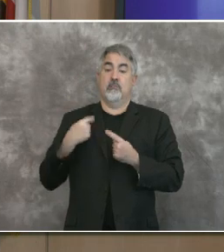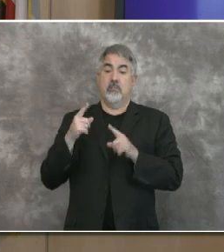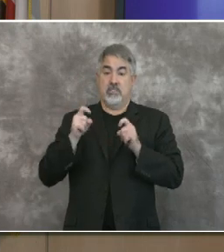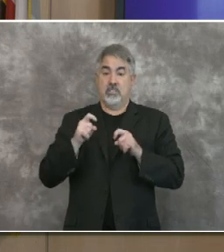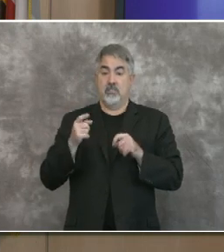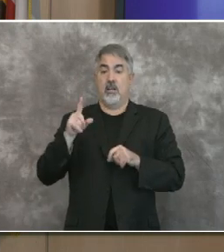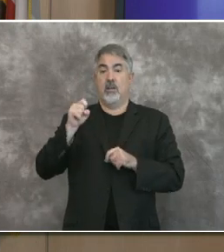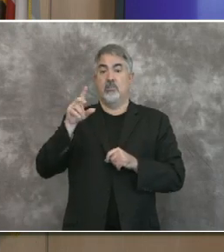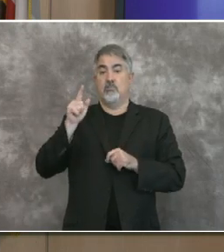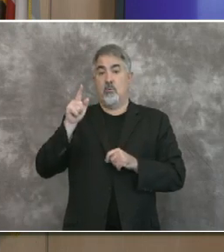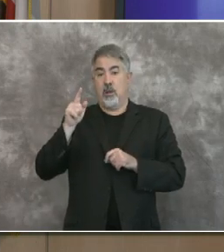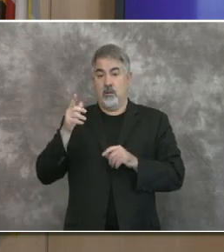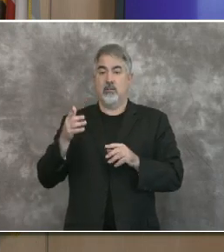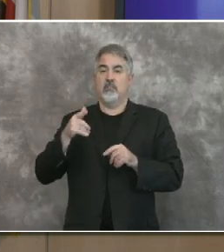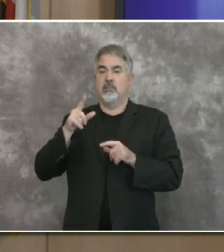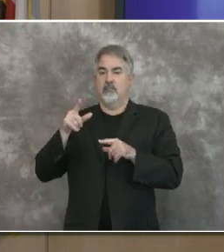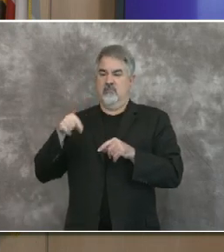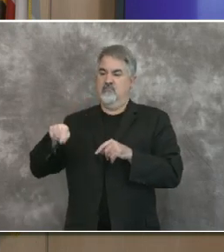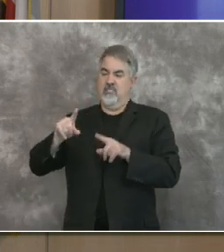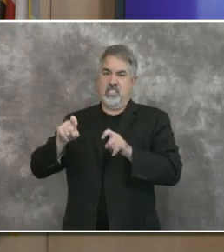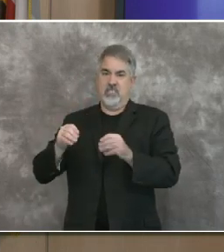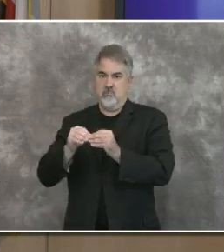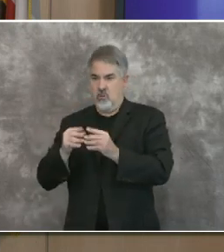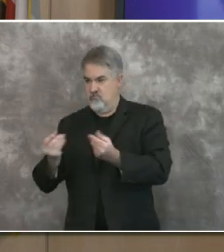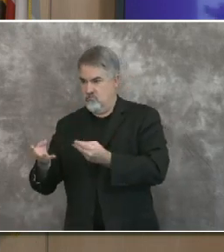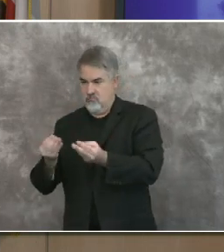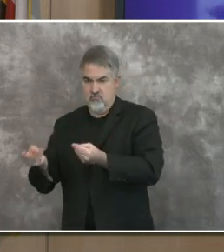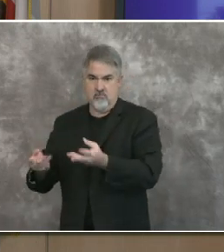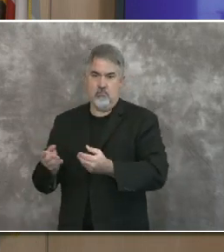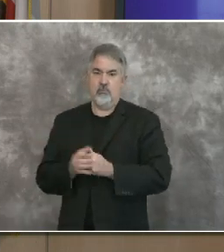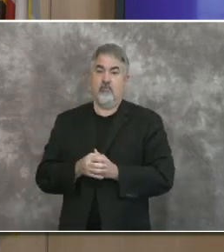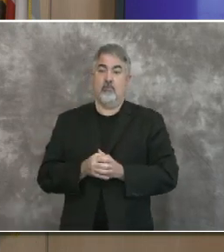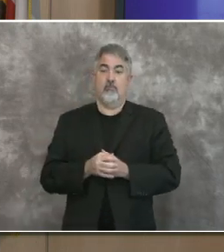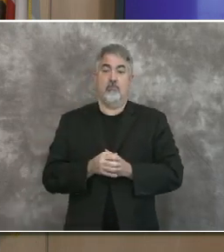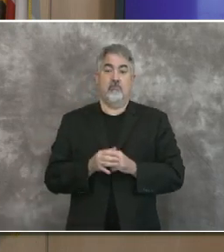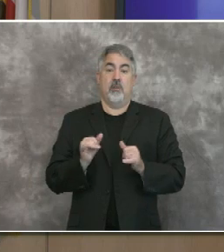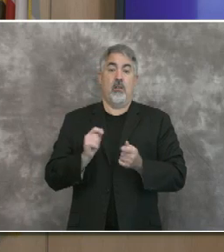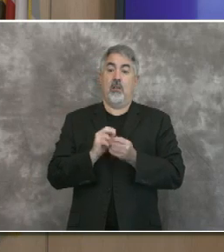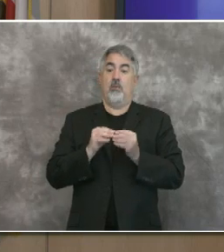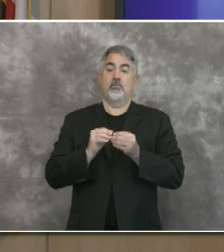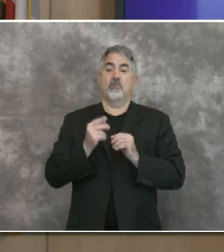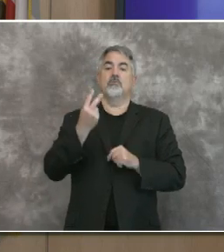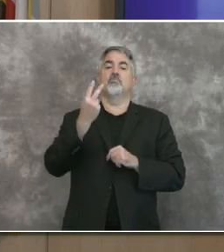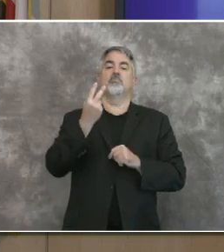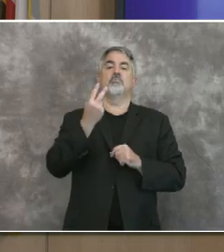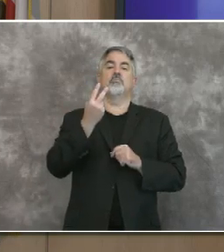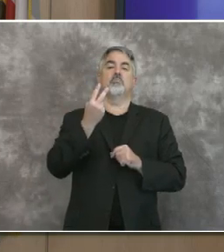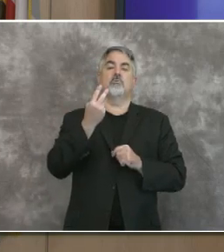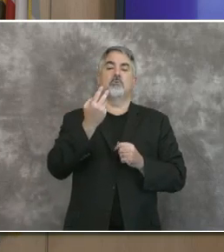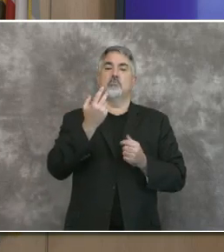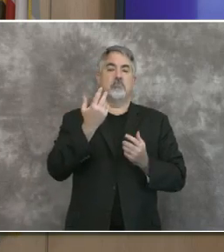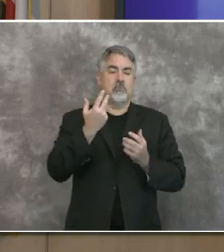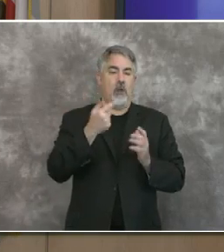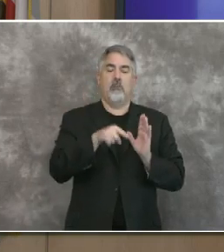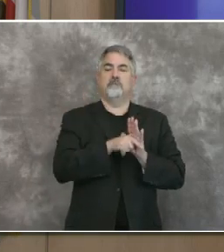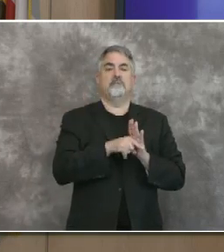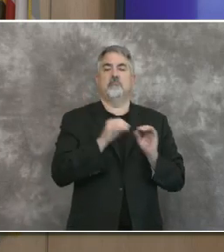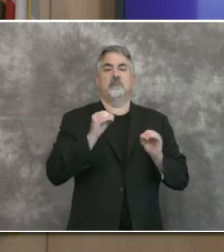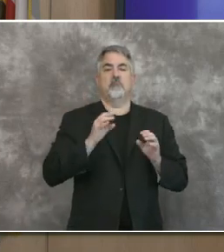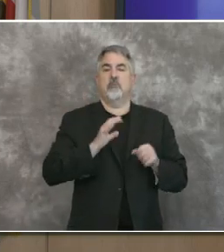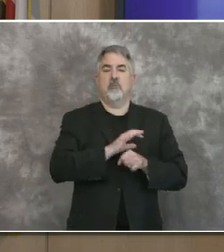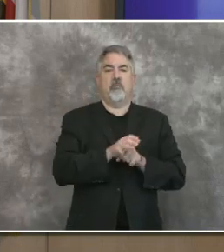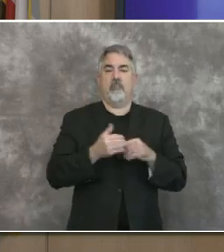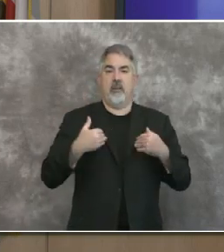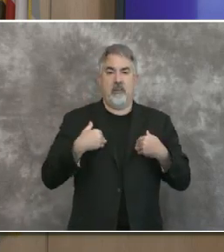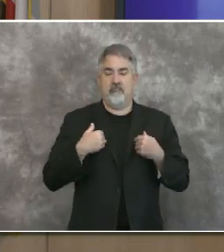121 from yesterday. The only change in the numbers is we have 2 new negative tests from what we reported yesterday, but